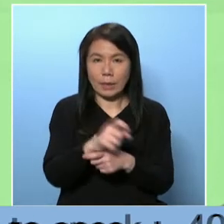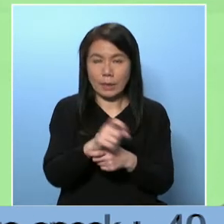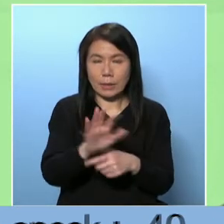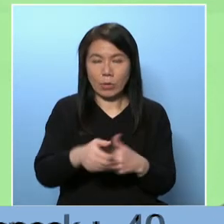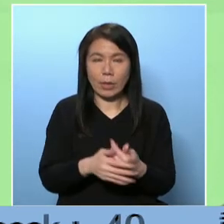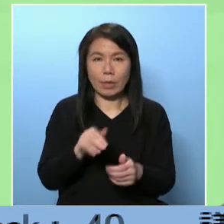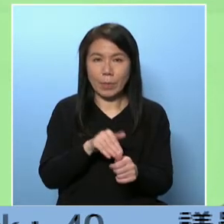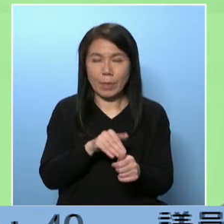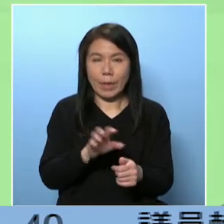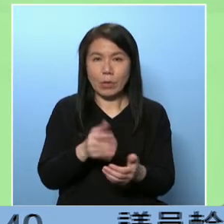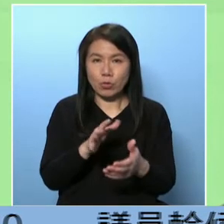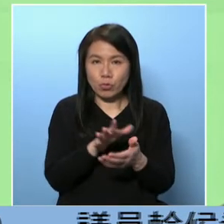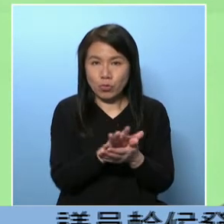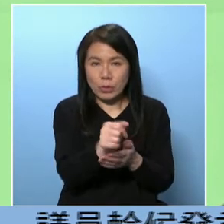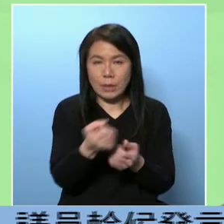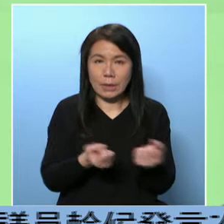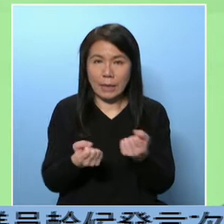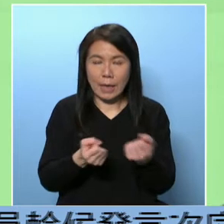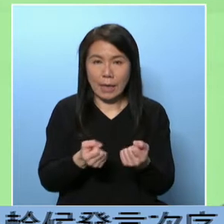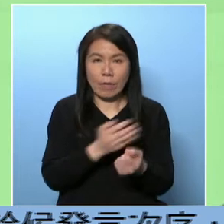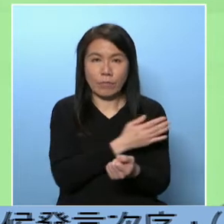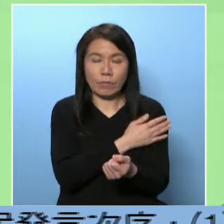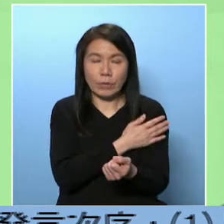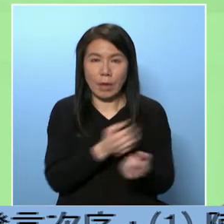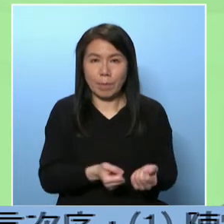used. And for taxis, there will be